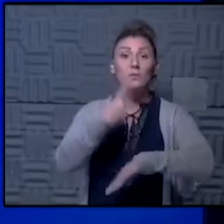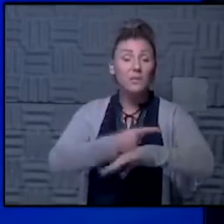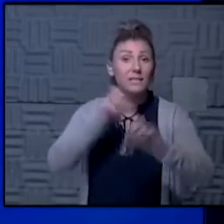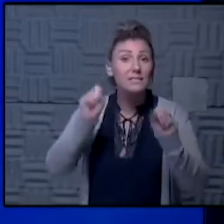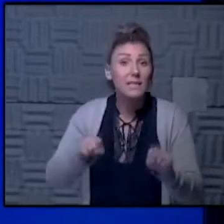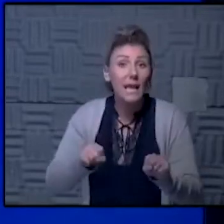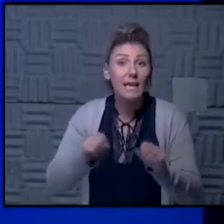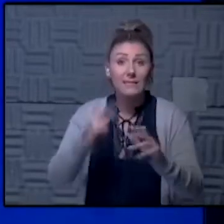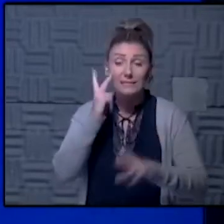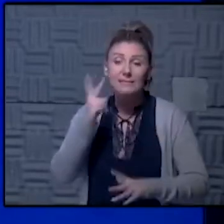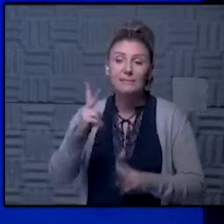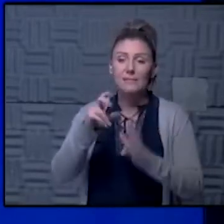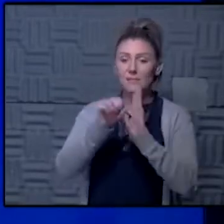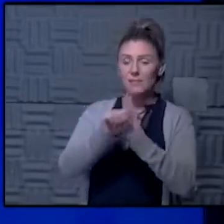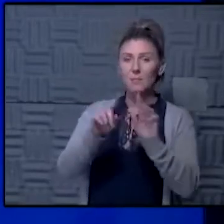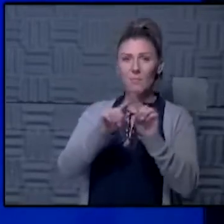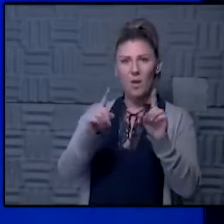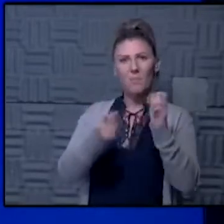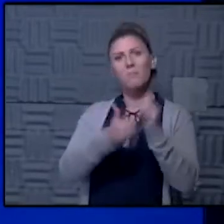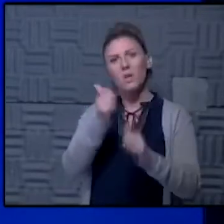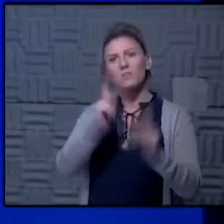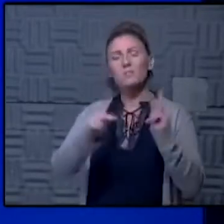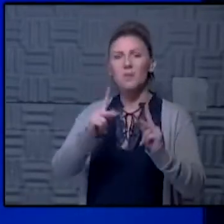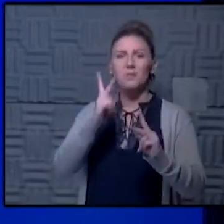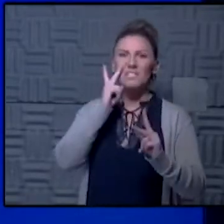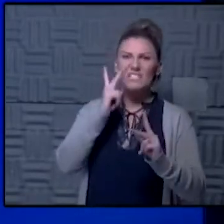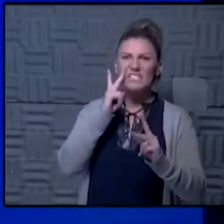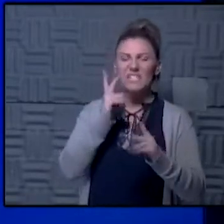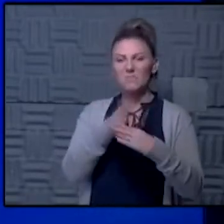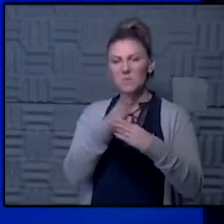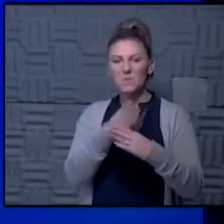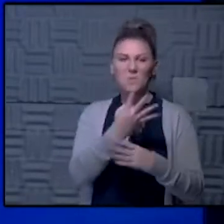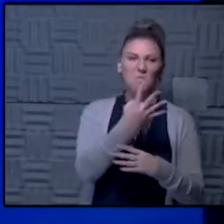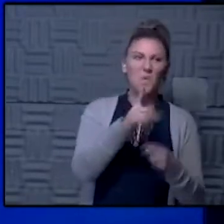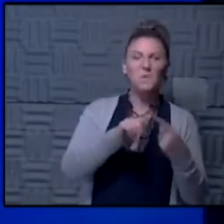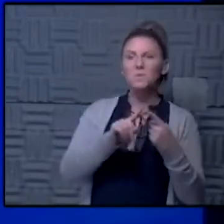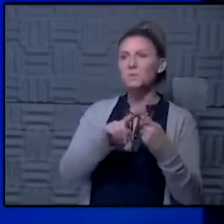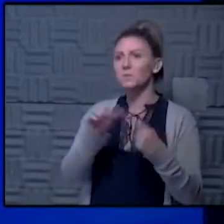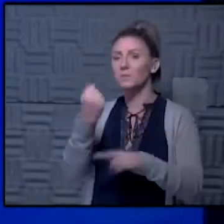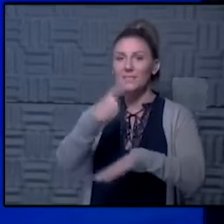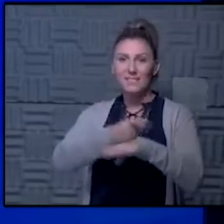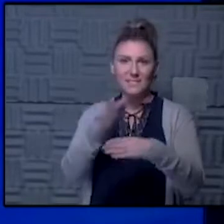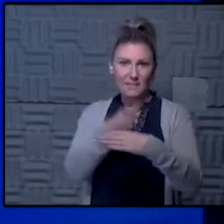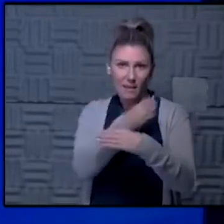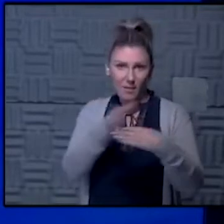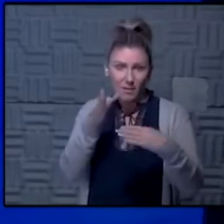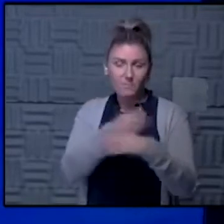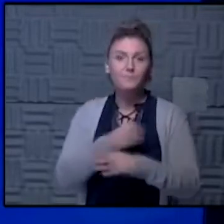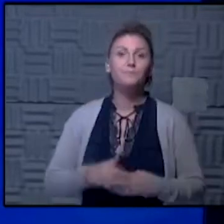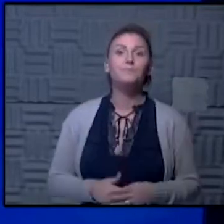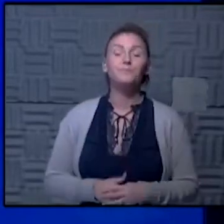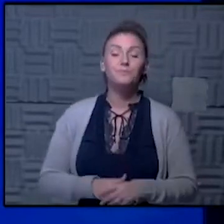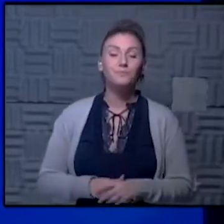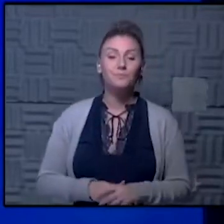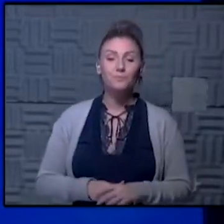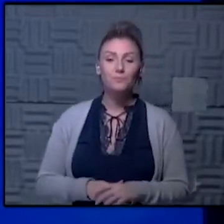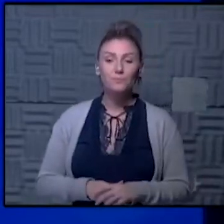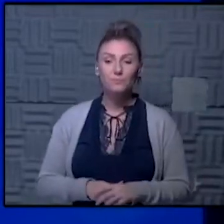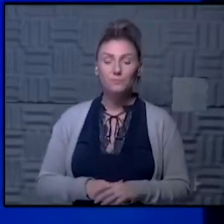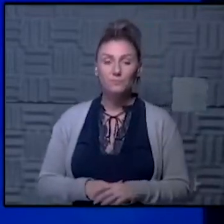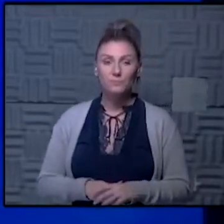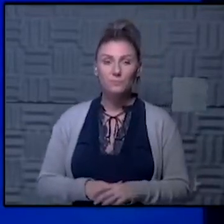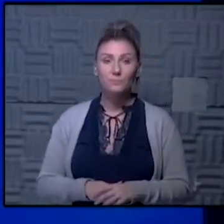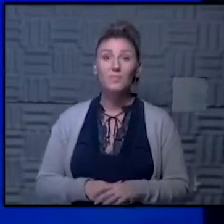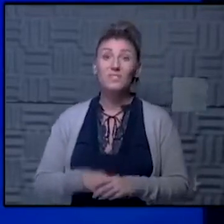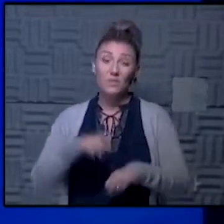symptoms. It's just most people start to see them in the 4 to 8 or 4 to 10 day range. And so